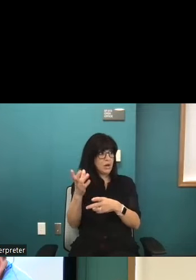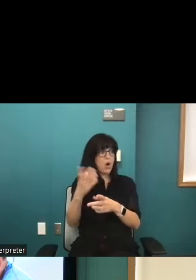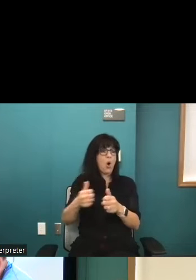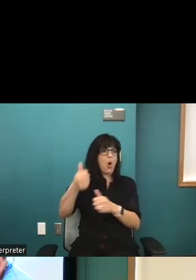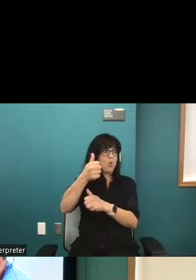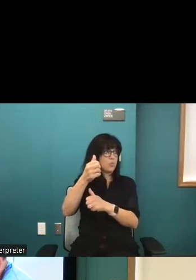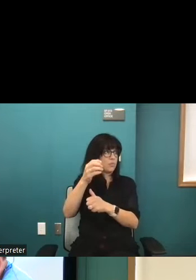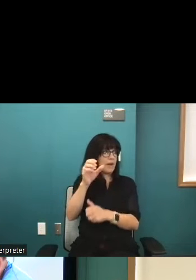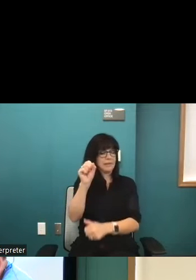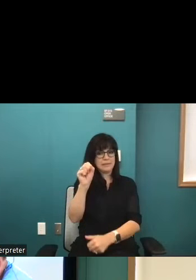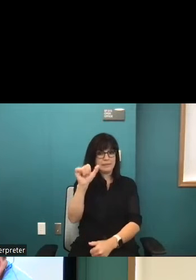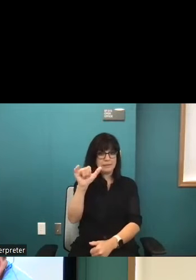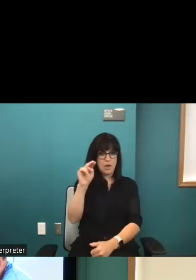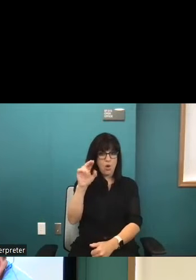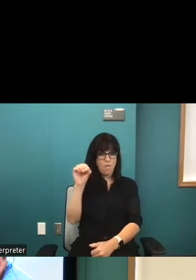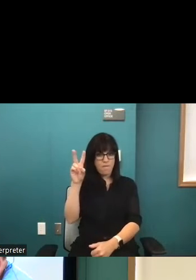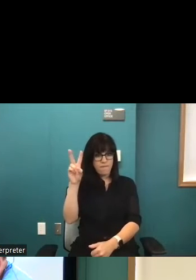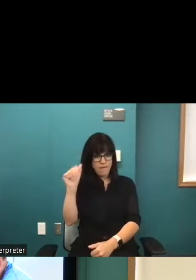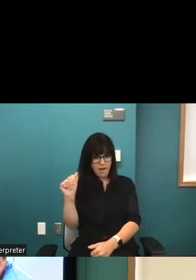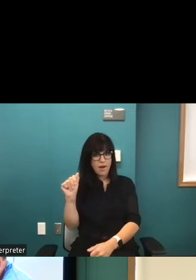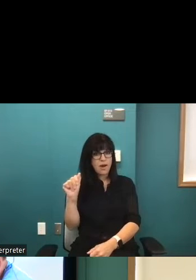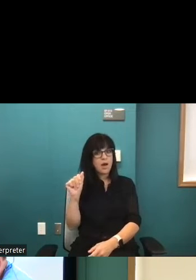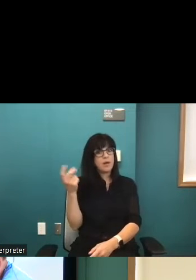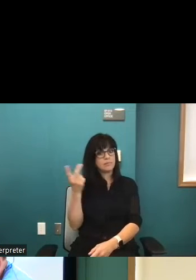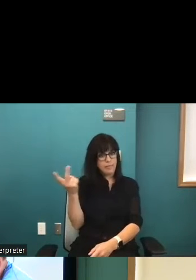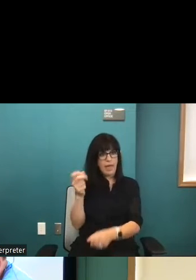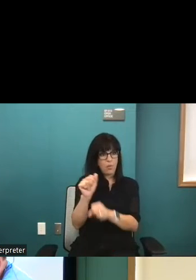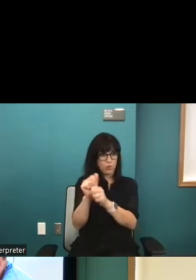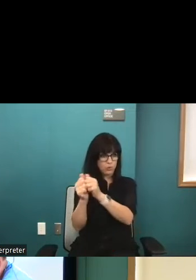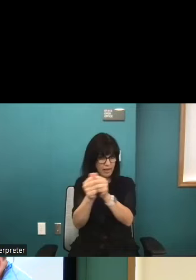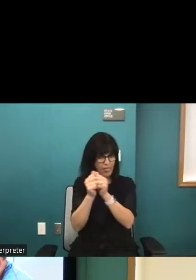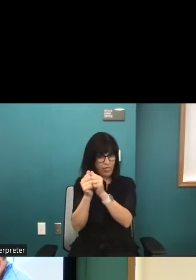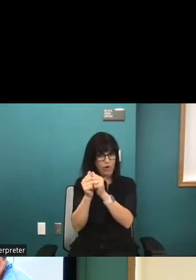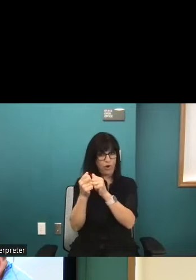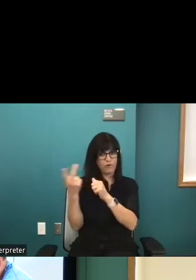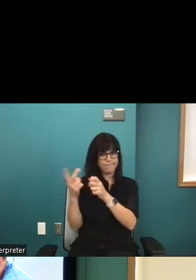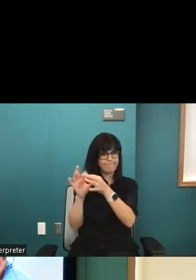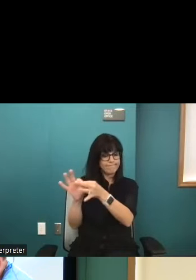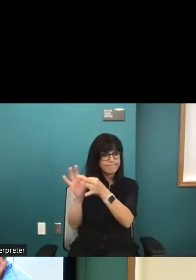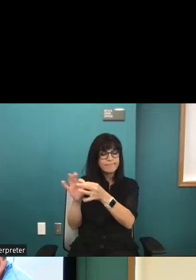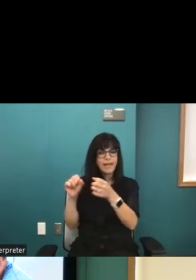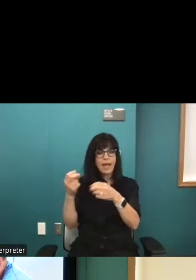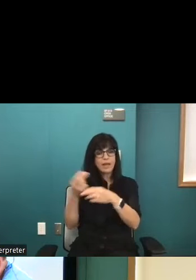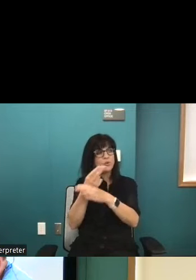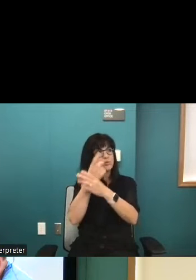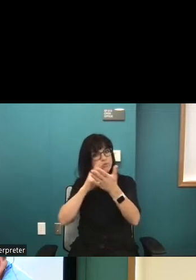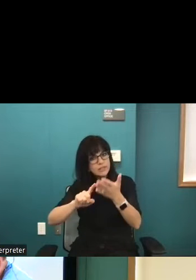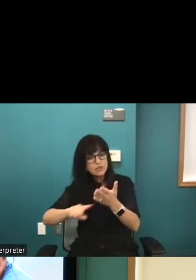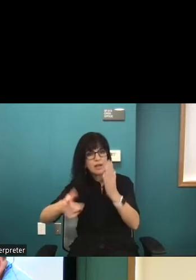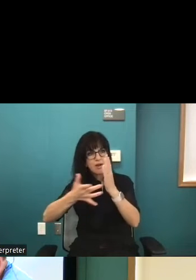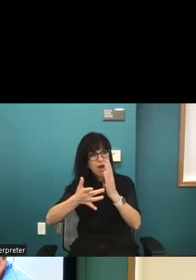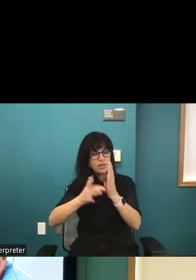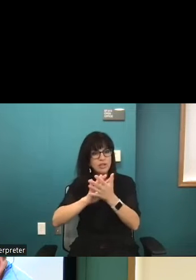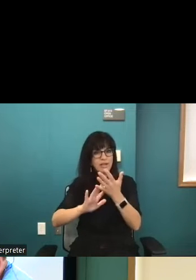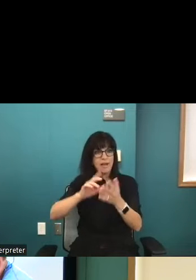by Sonova? So we work together, and because of that relationship, we're able to utilize the research and the